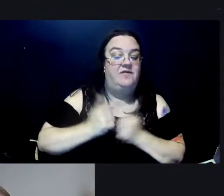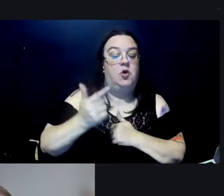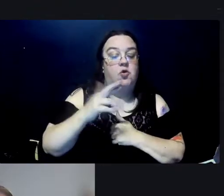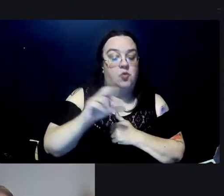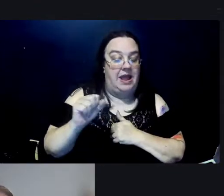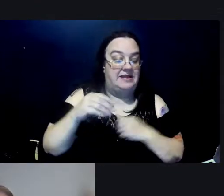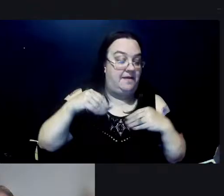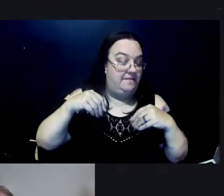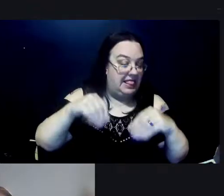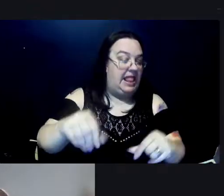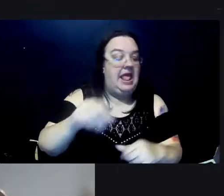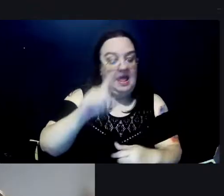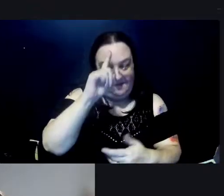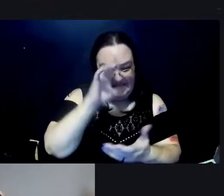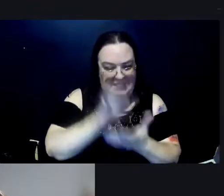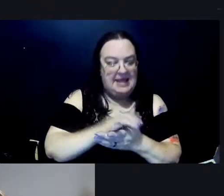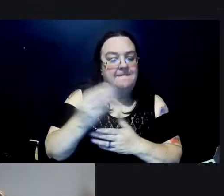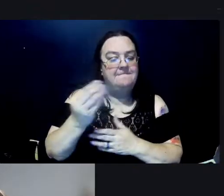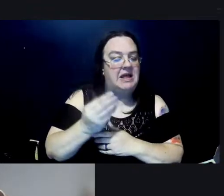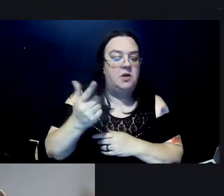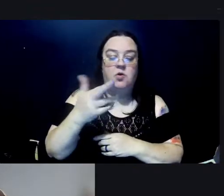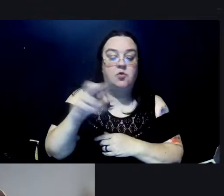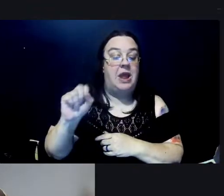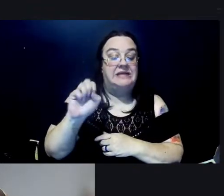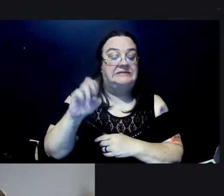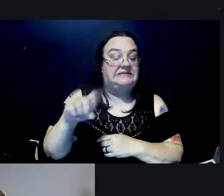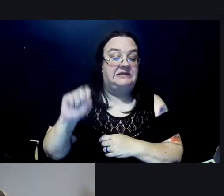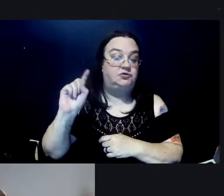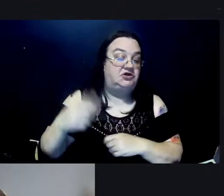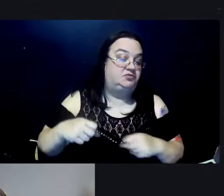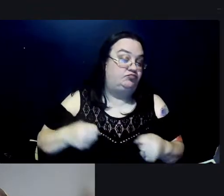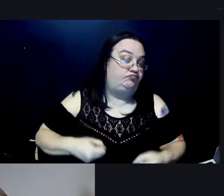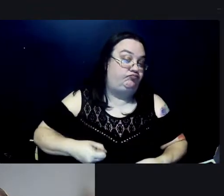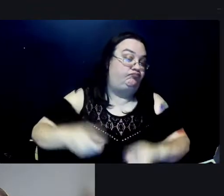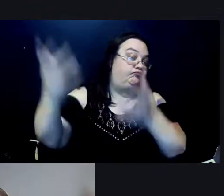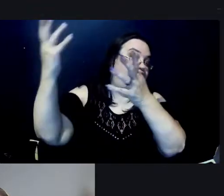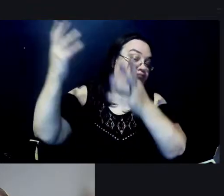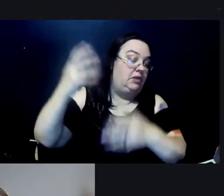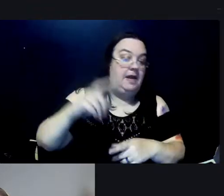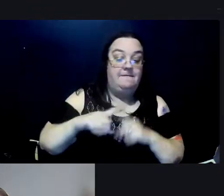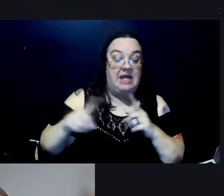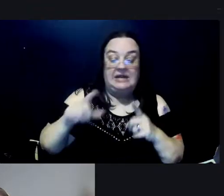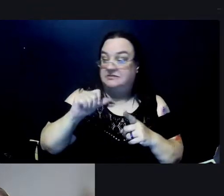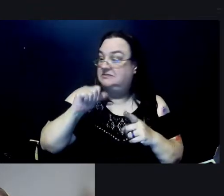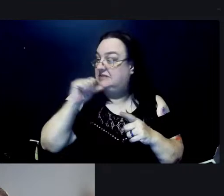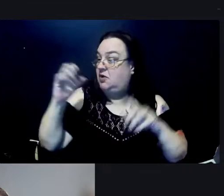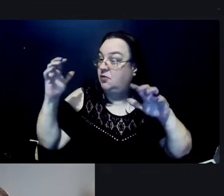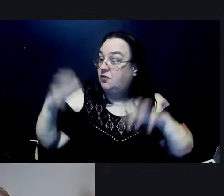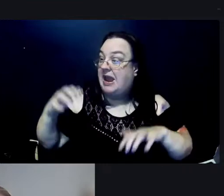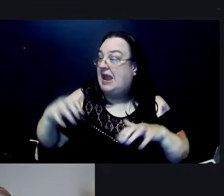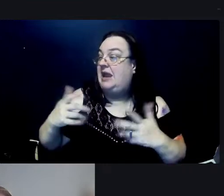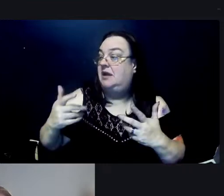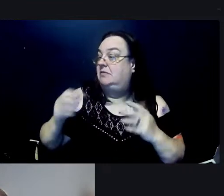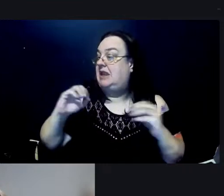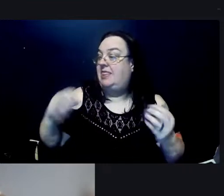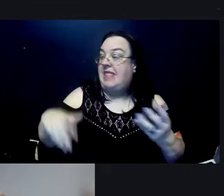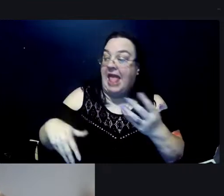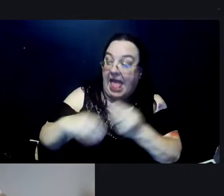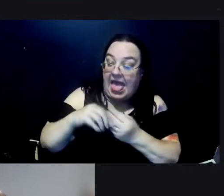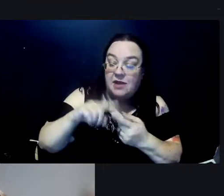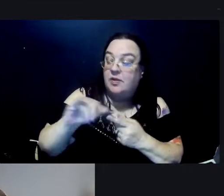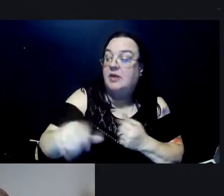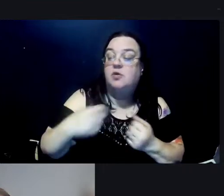believe Monday there was grass seed just thrown, broadcasted out, but it hasn't rained, nothing's been added to it. So we've been